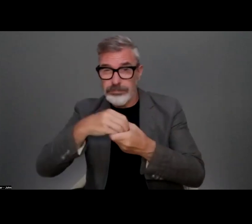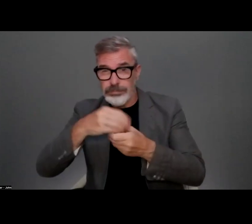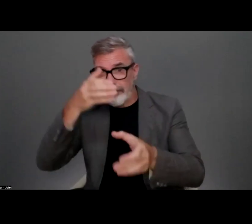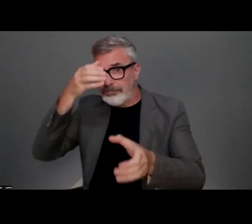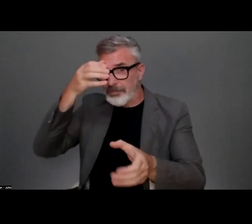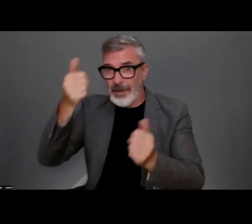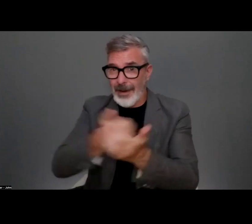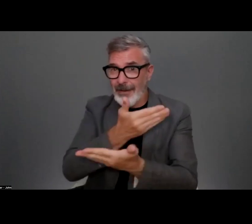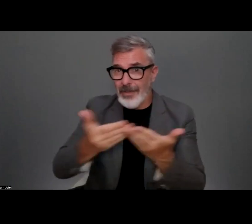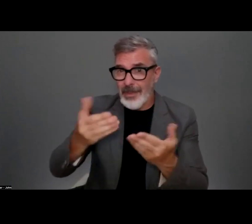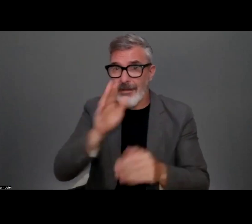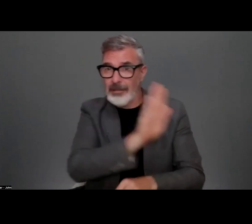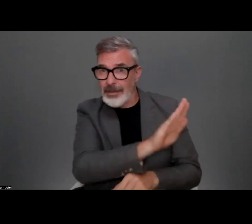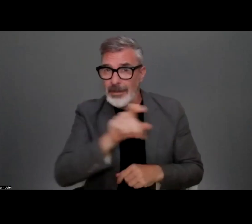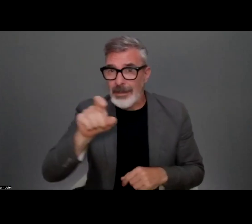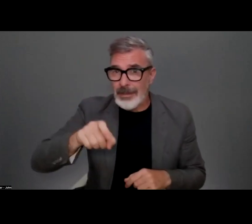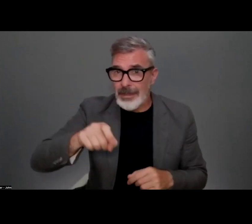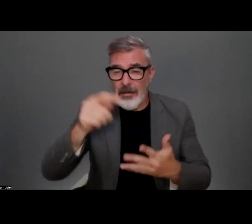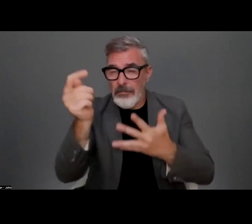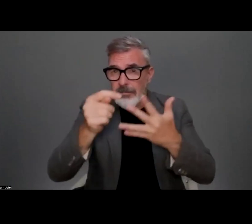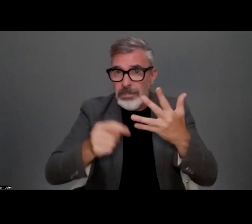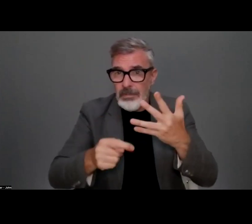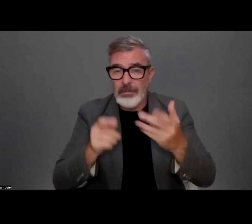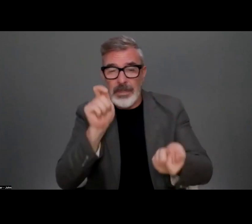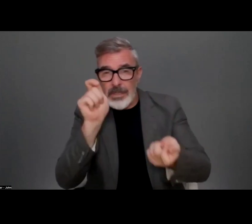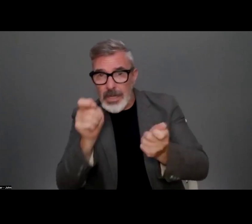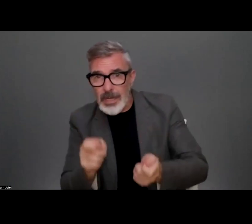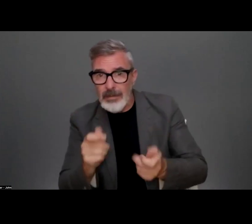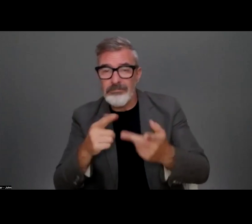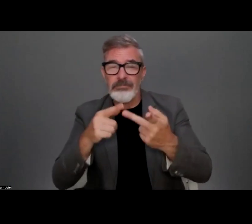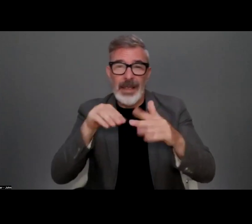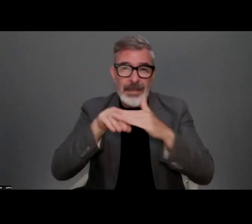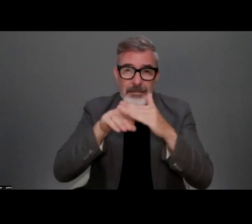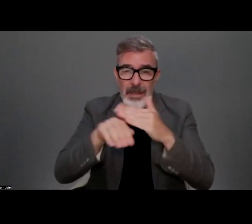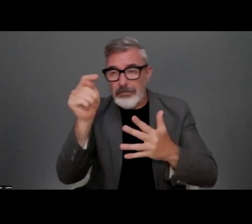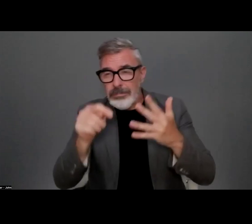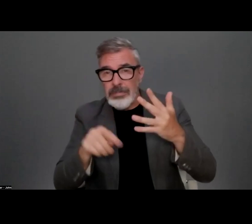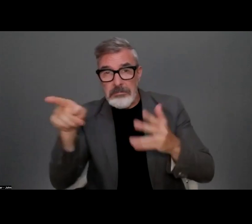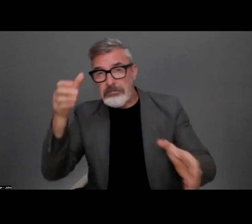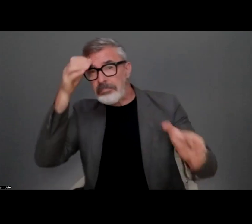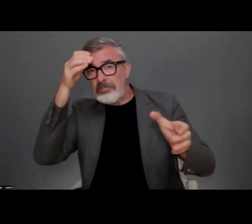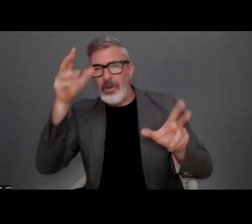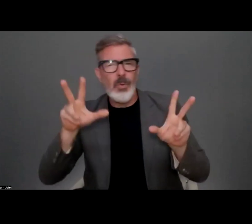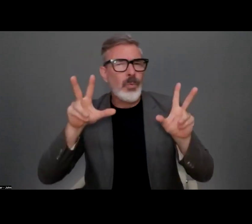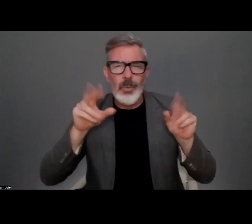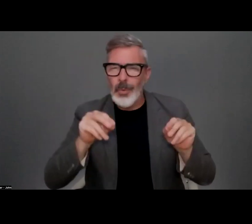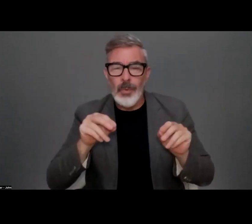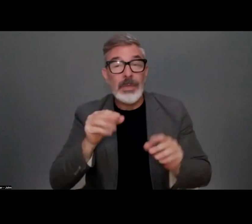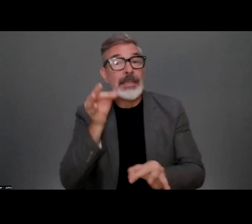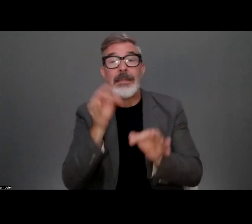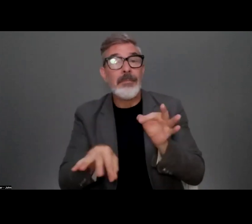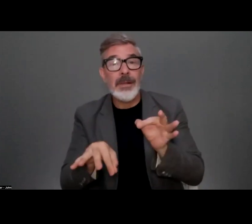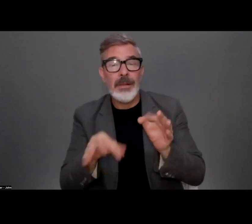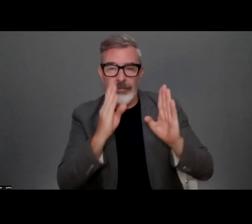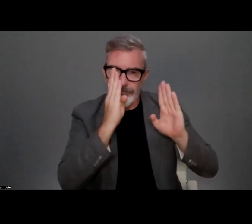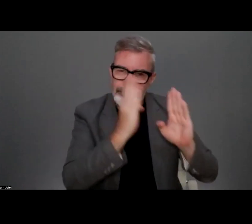accommodation or productivity need that you need. It's a matter of listening to the person's